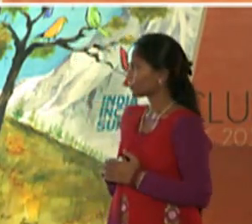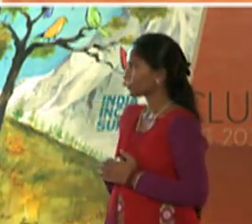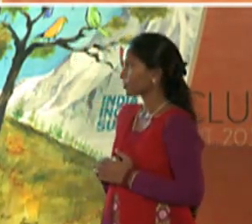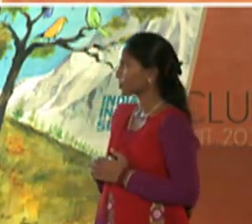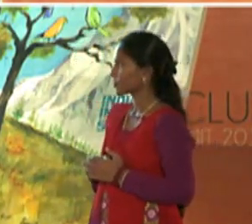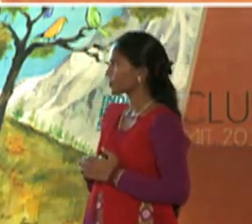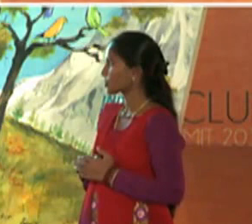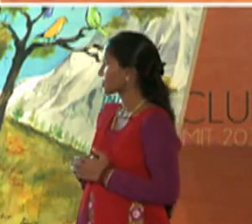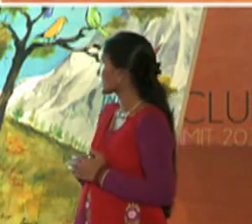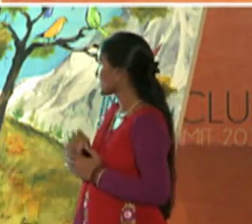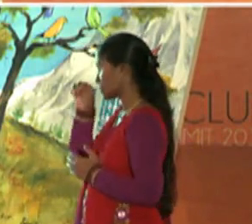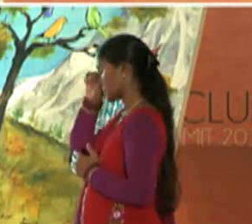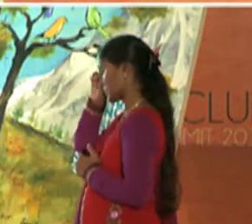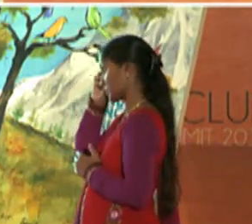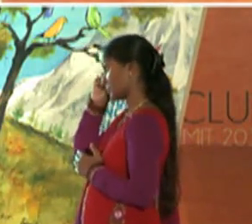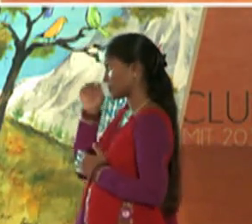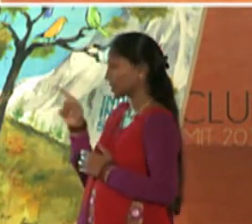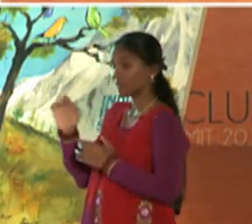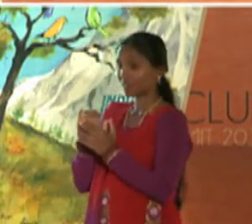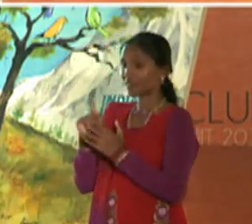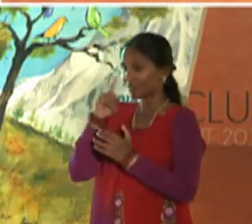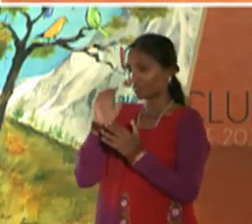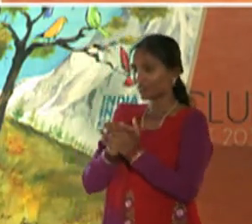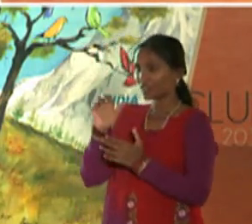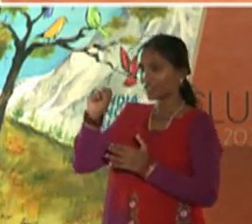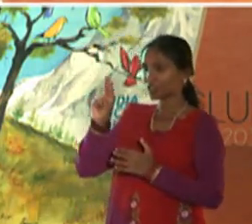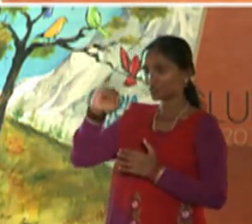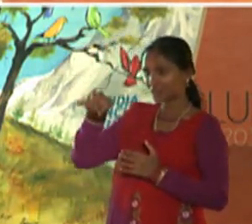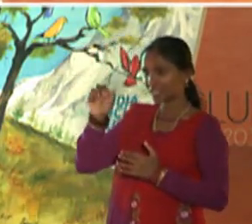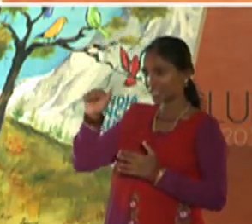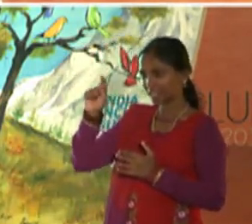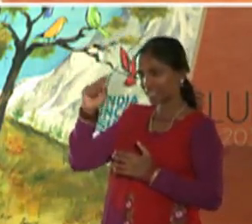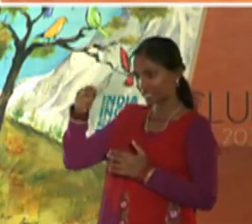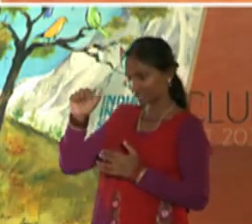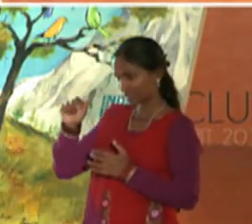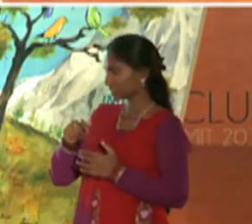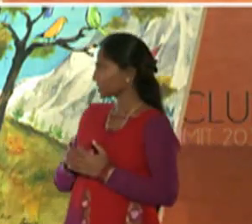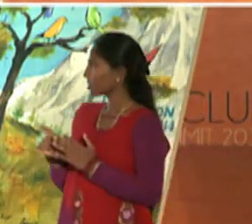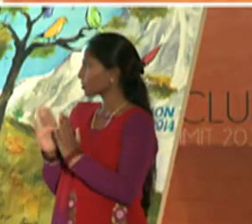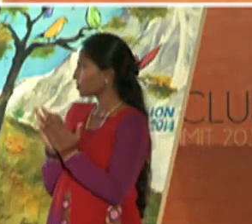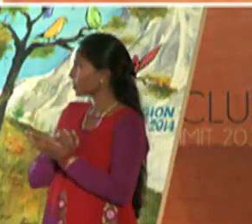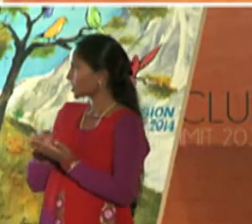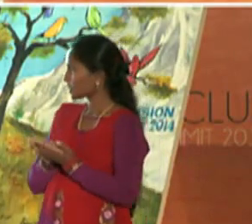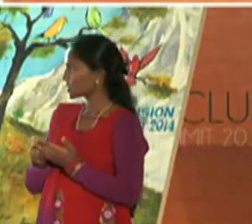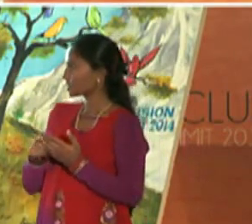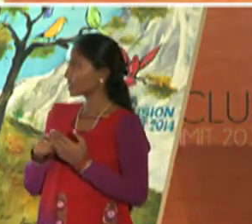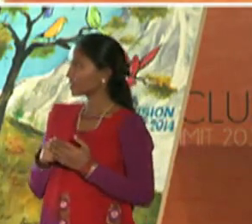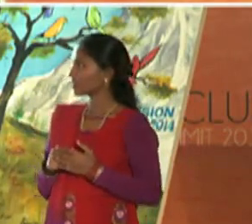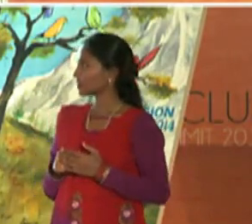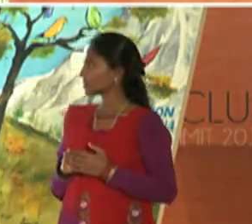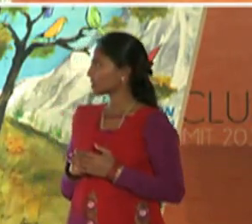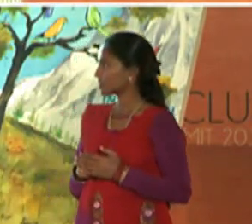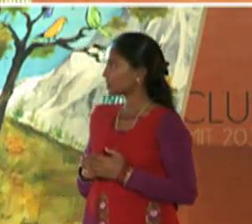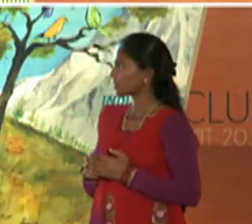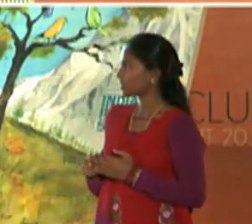along with the villagers. And her friend Sujata wrote a book called Chuskit Goes to School, and that book did really, really well. And so then